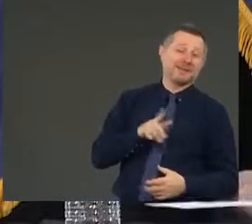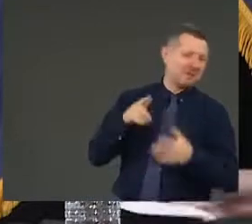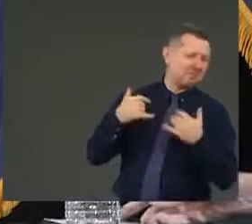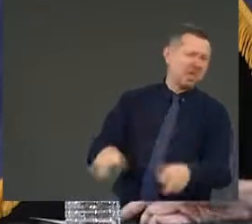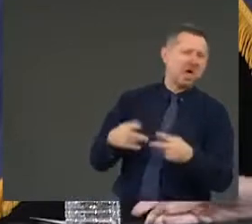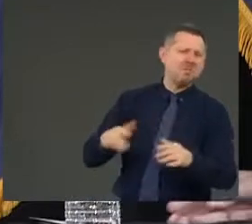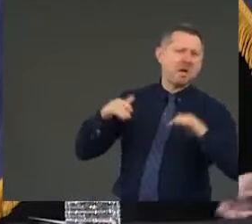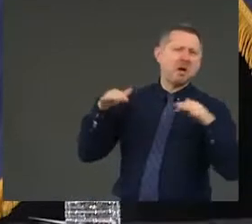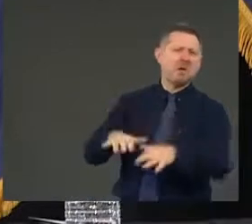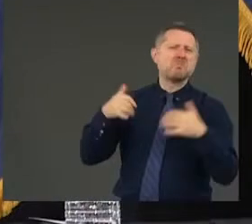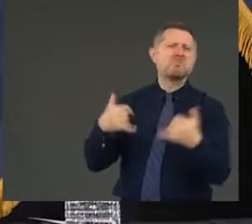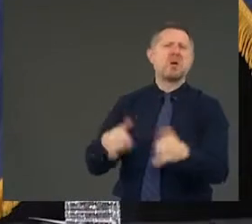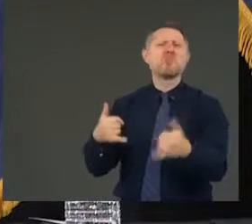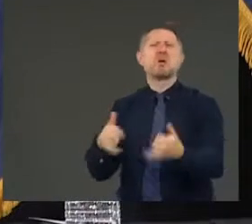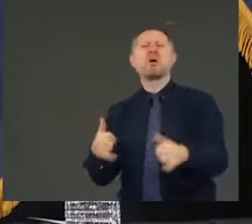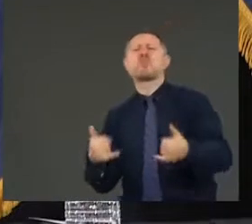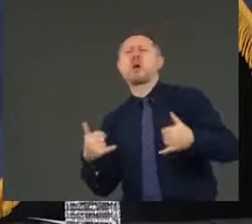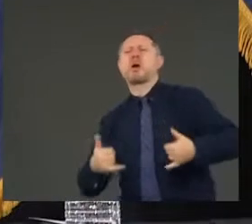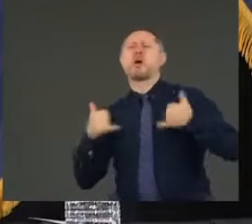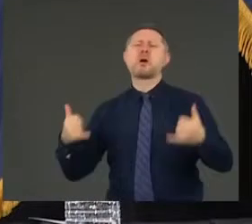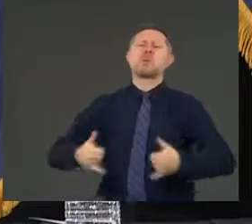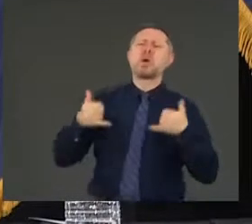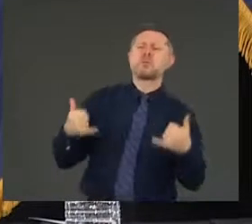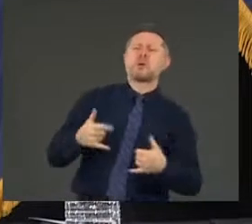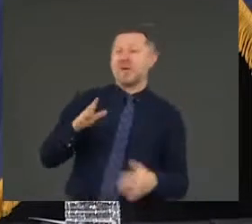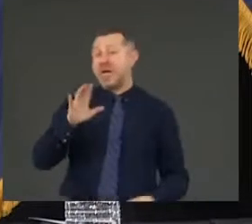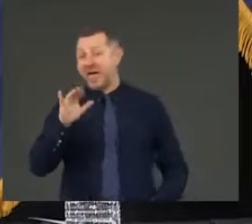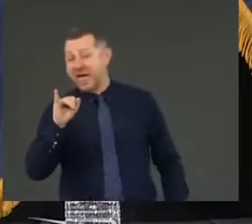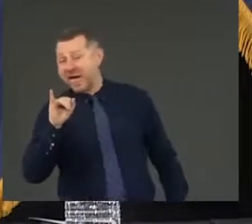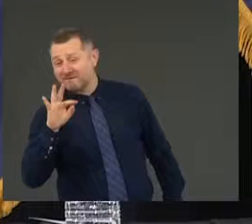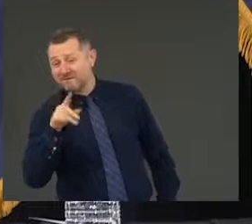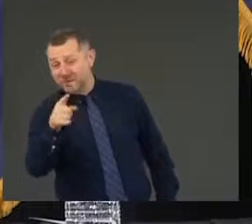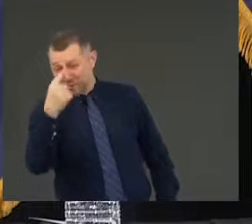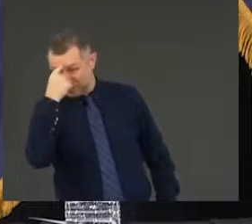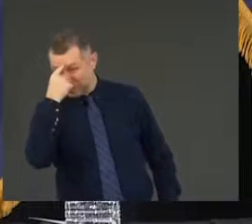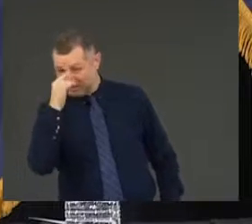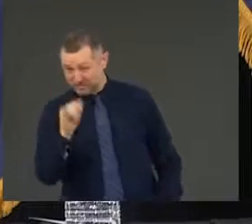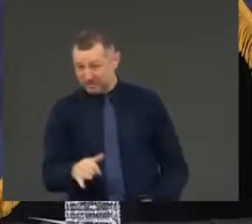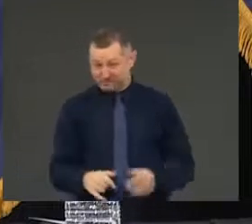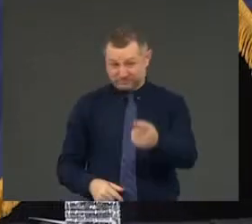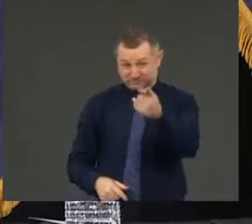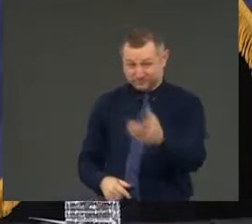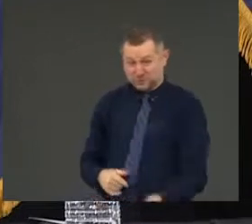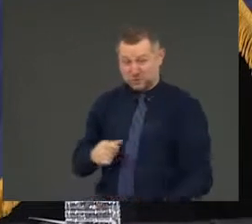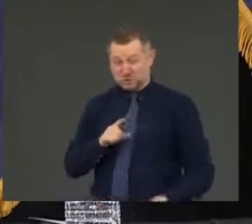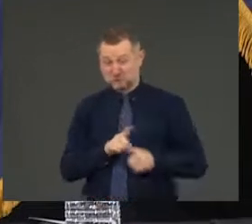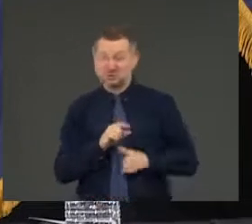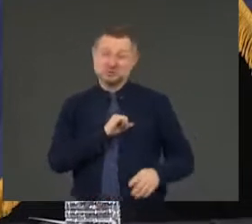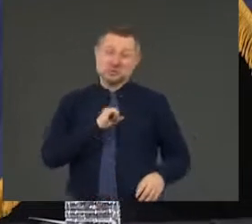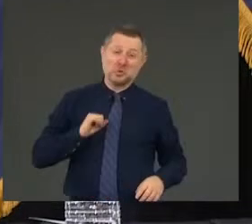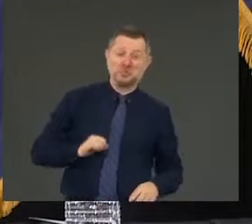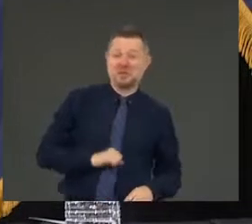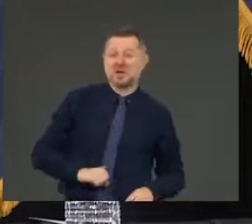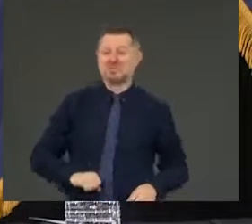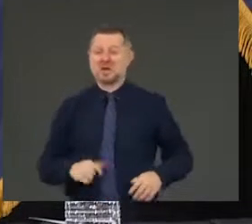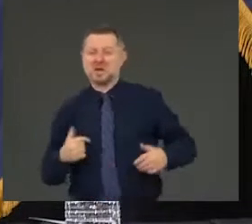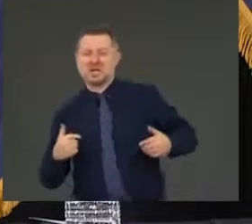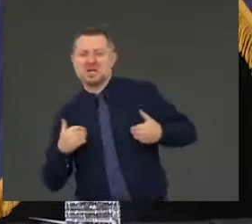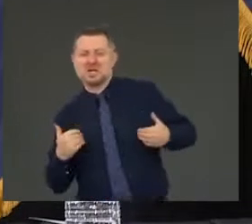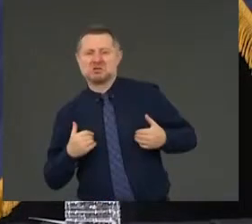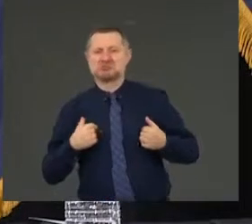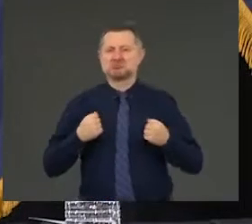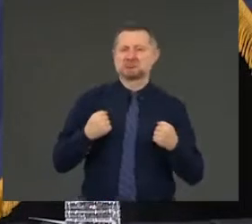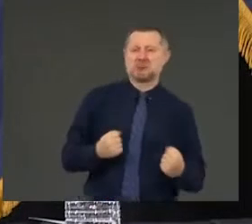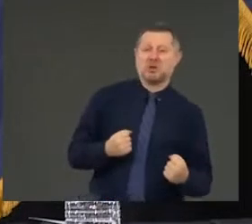Yeah, even if you think you're a superhero because you're young and you're strong, you can get it and